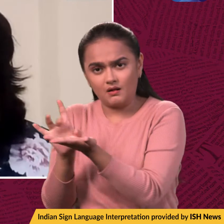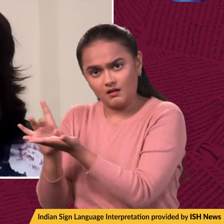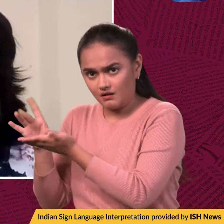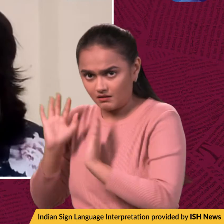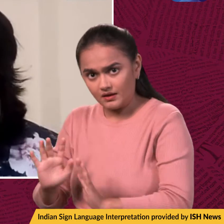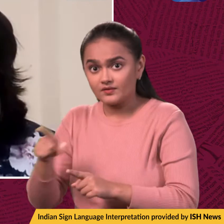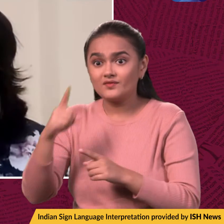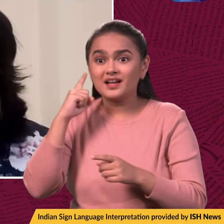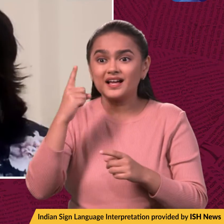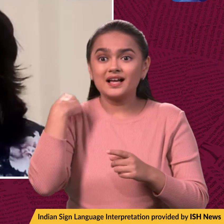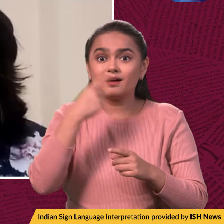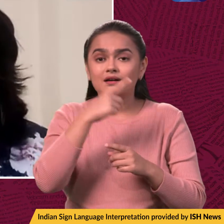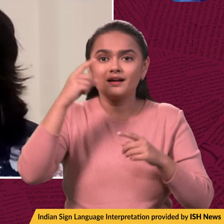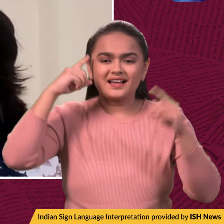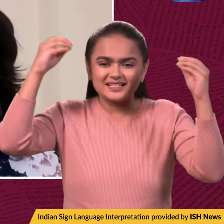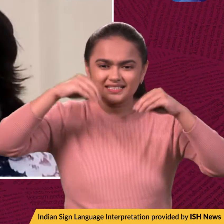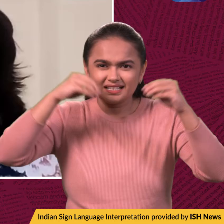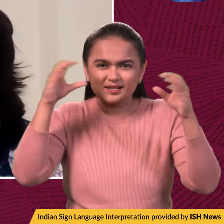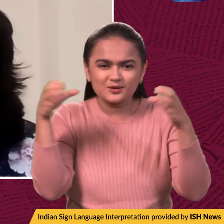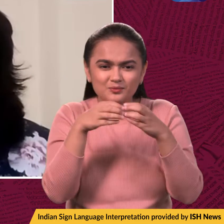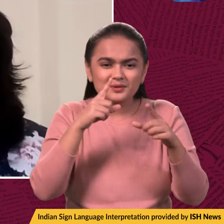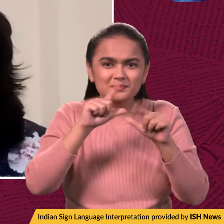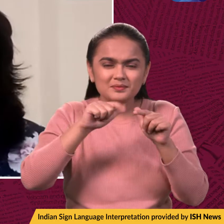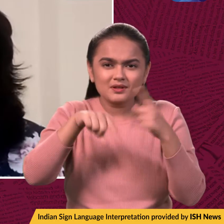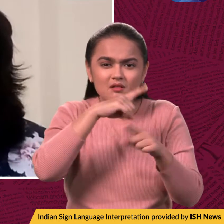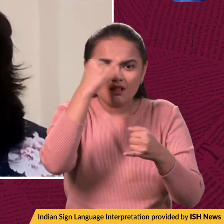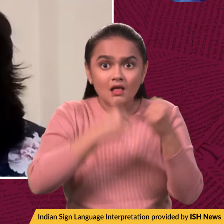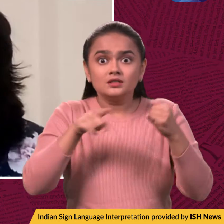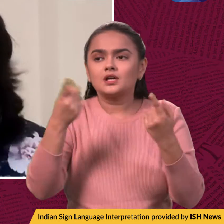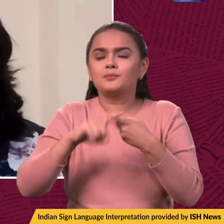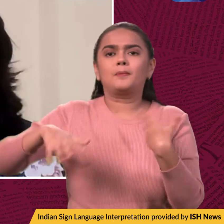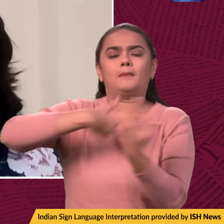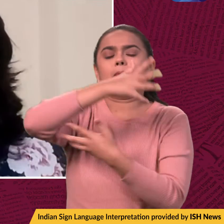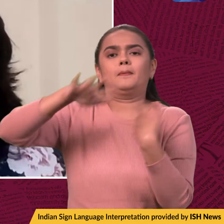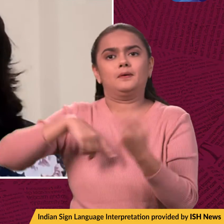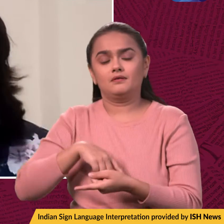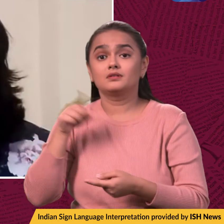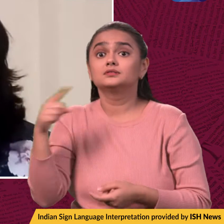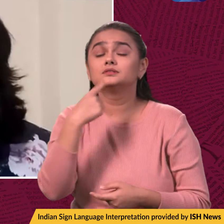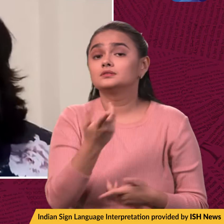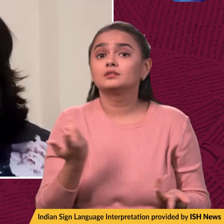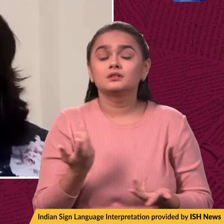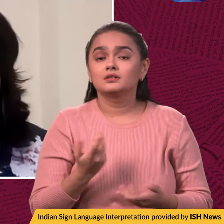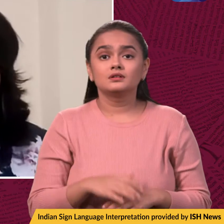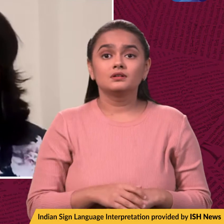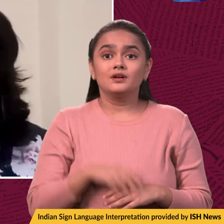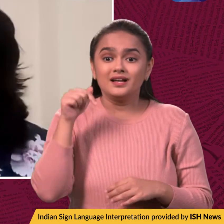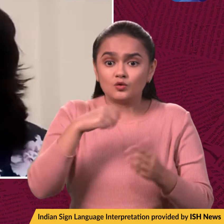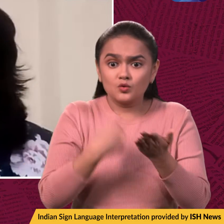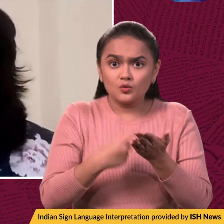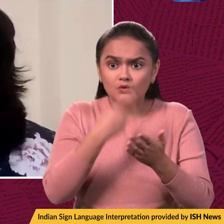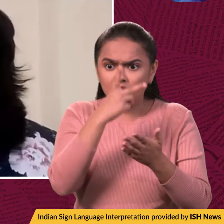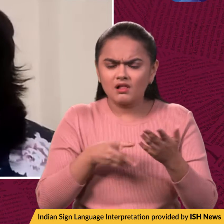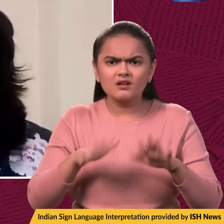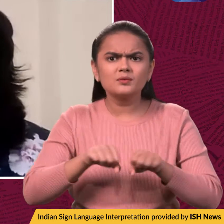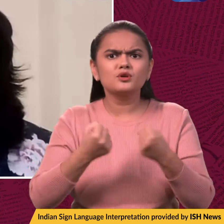took place on the last day of the monsoon session. Now, the opposition has condemned the suspension, saying that it is against the